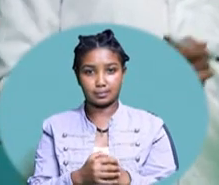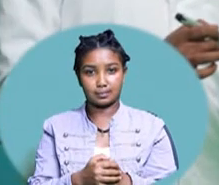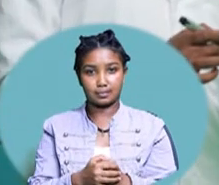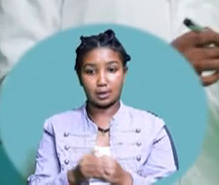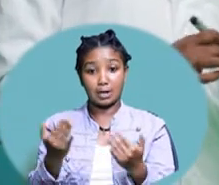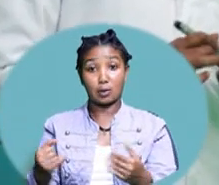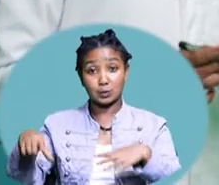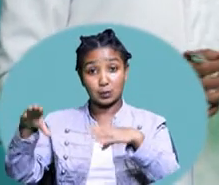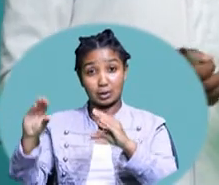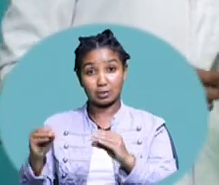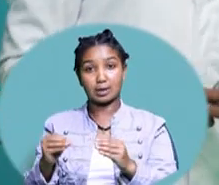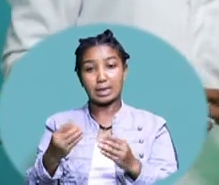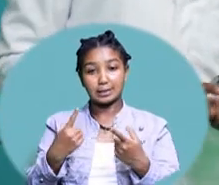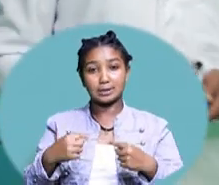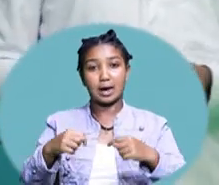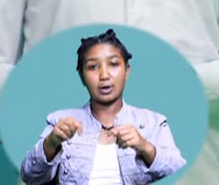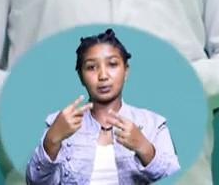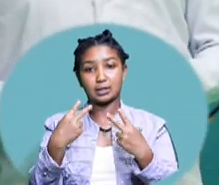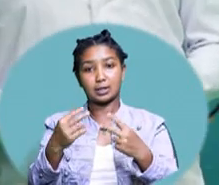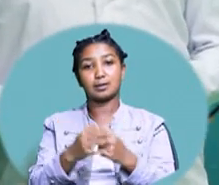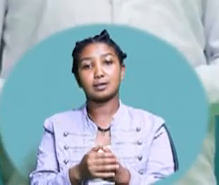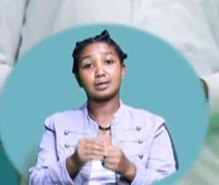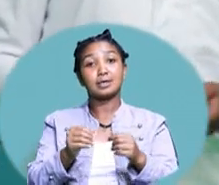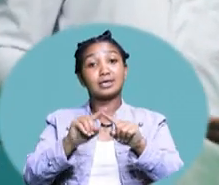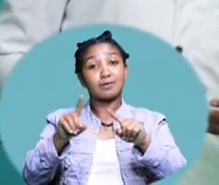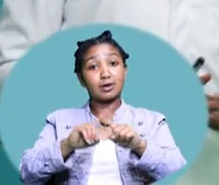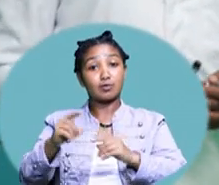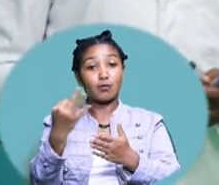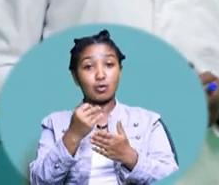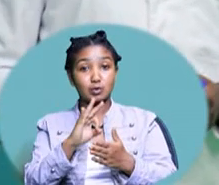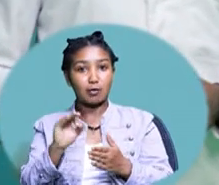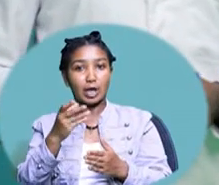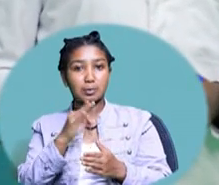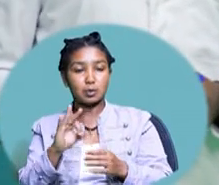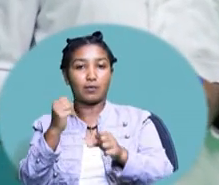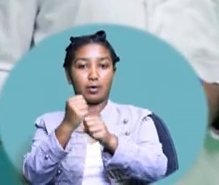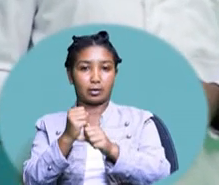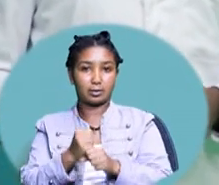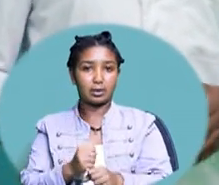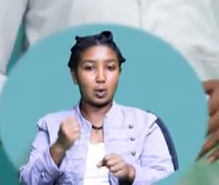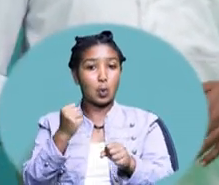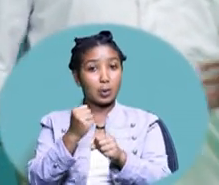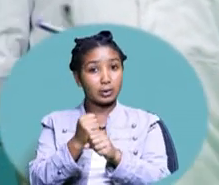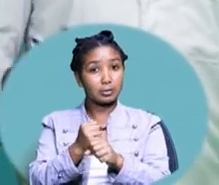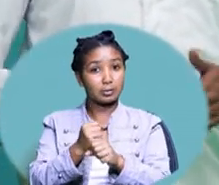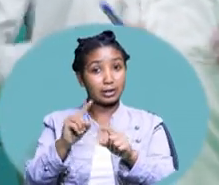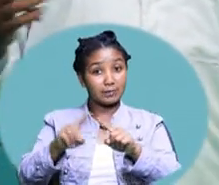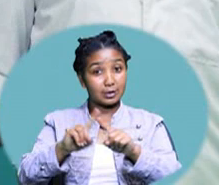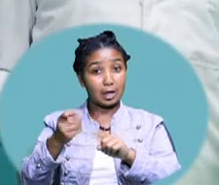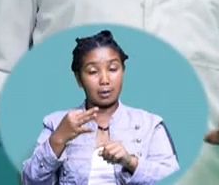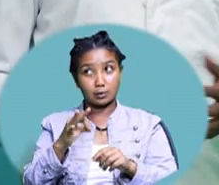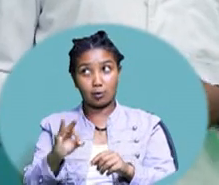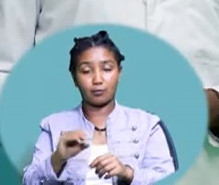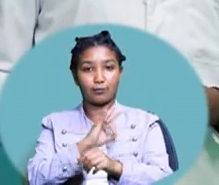force. Now, students, let's try to see the different forms or types of work. The